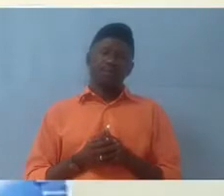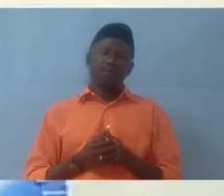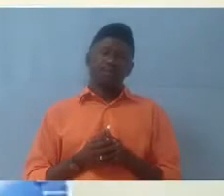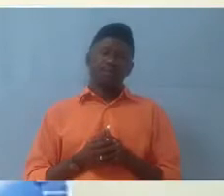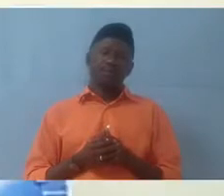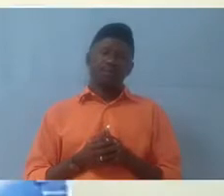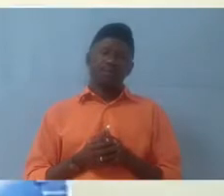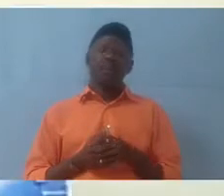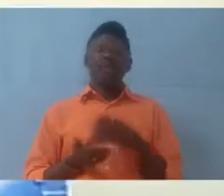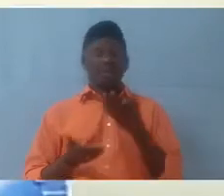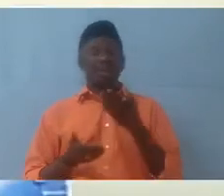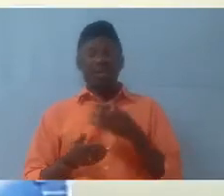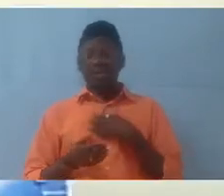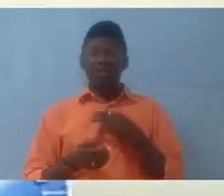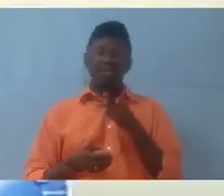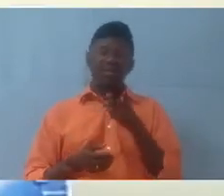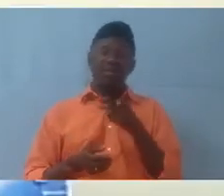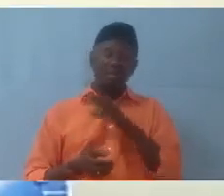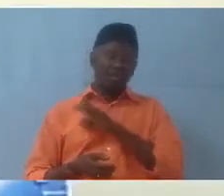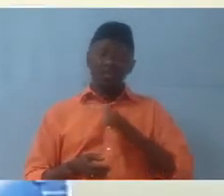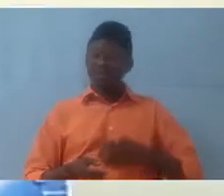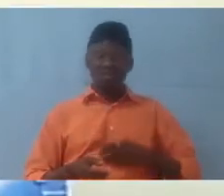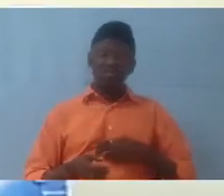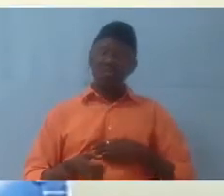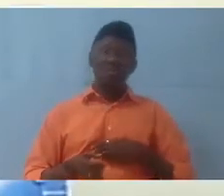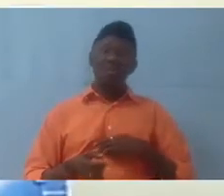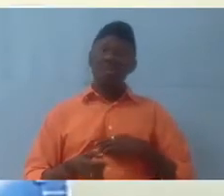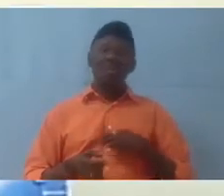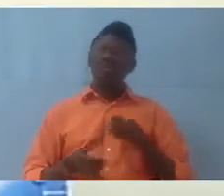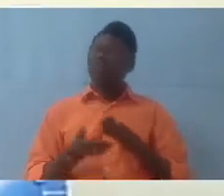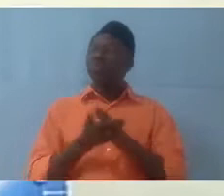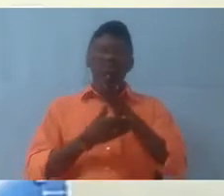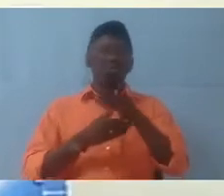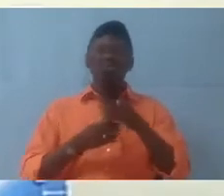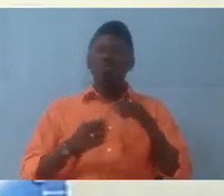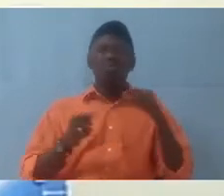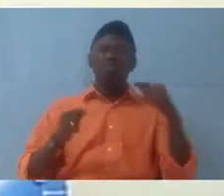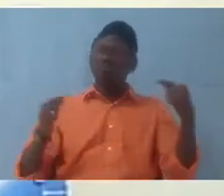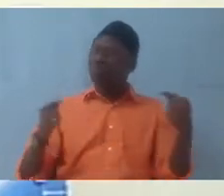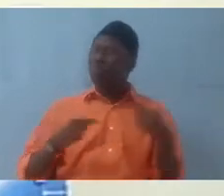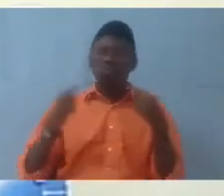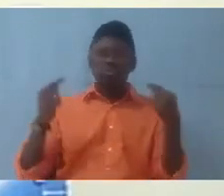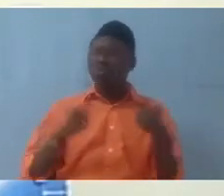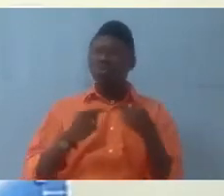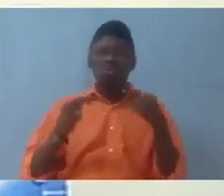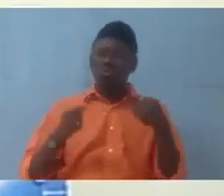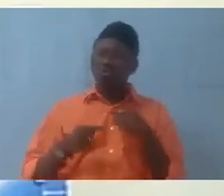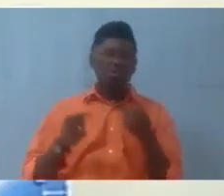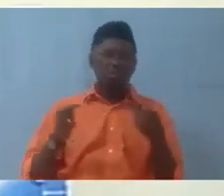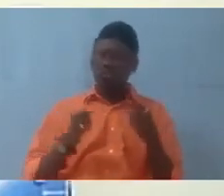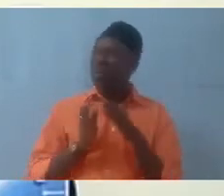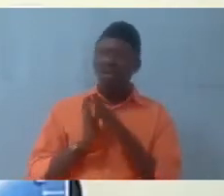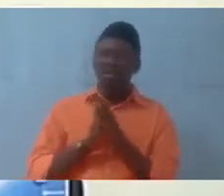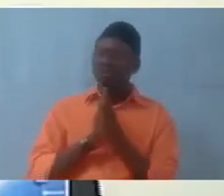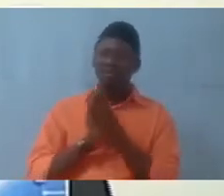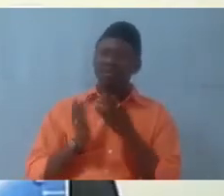continued ranting. Ci la continue di ciow rek. Blaming me and telling me that now how will the international community see